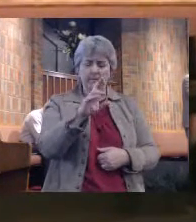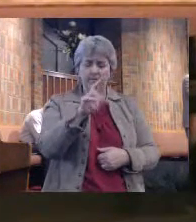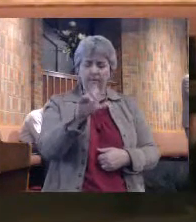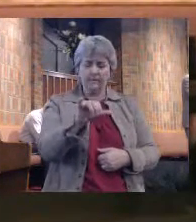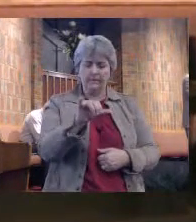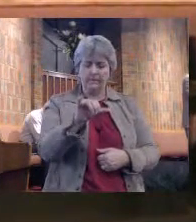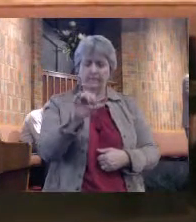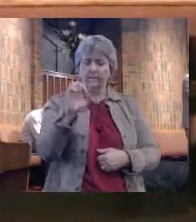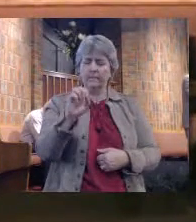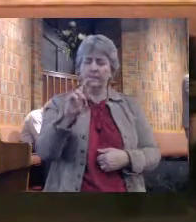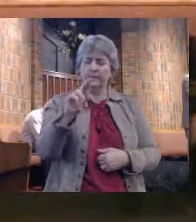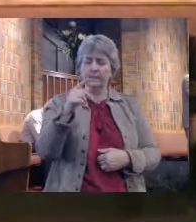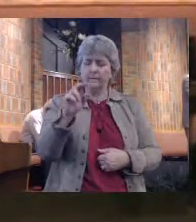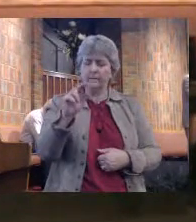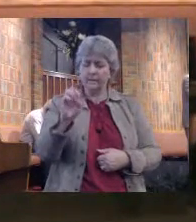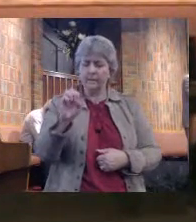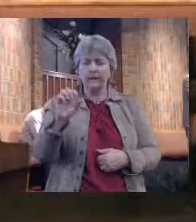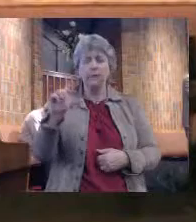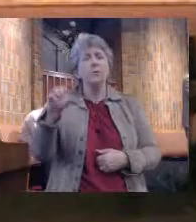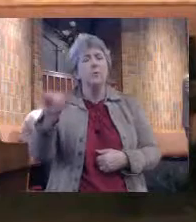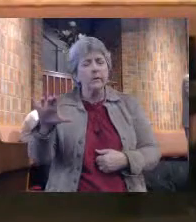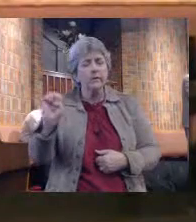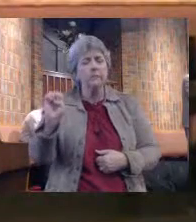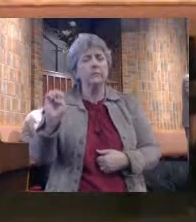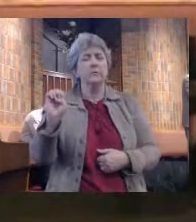with Eugene. Be with Lois.